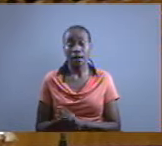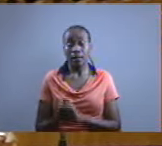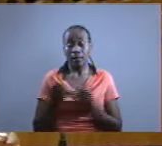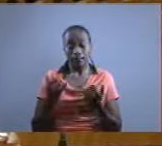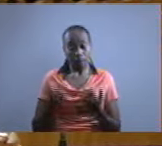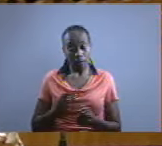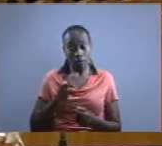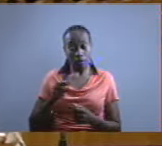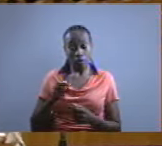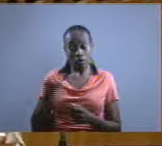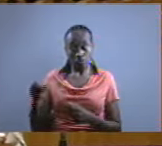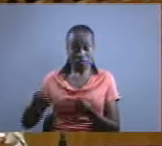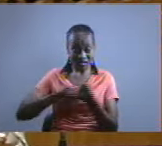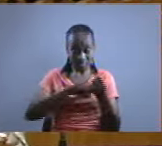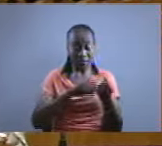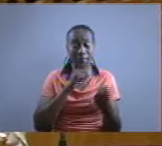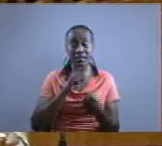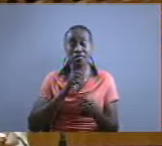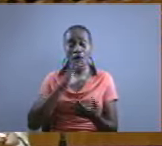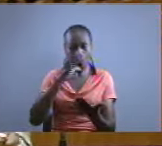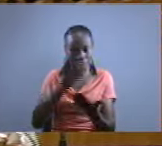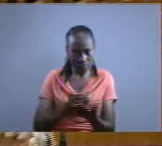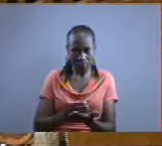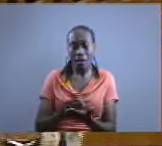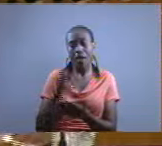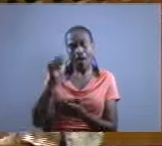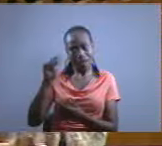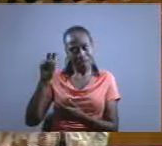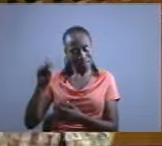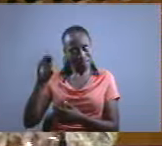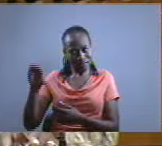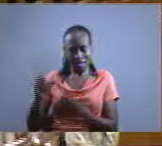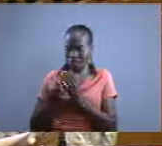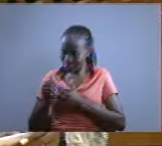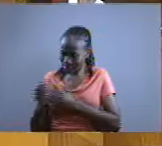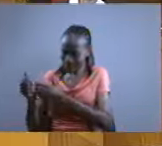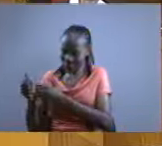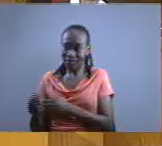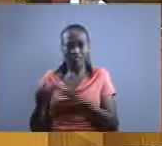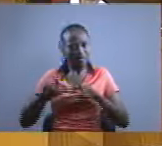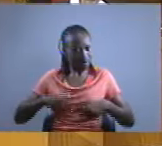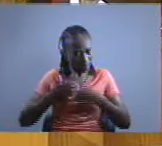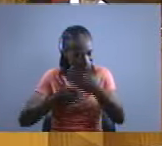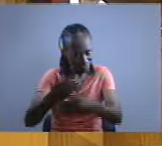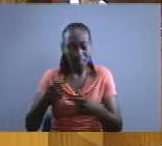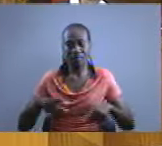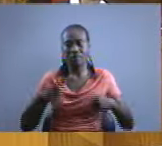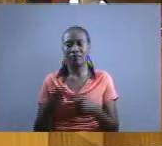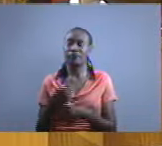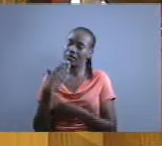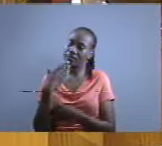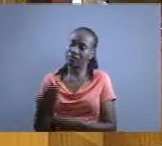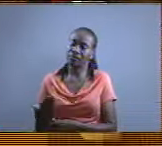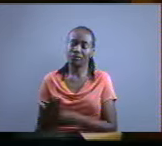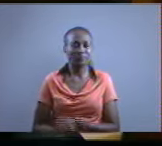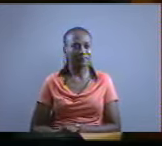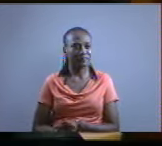says ANC leads and ANC lives. I thank you, Deputy Speaker. Thank you, Honorable